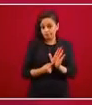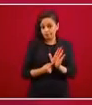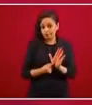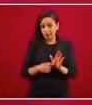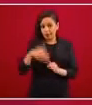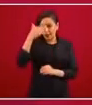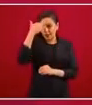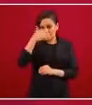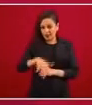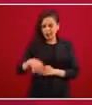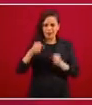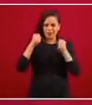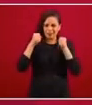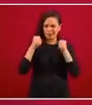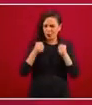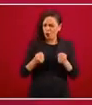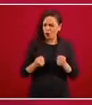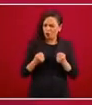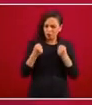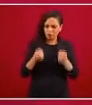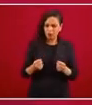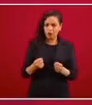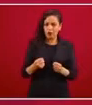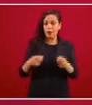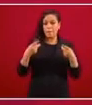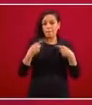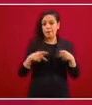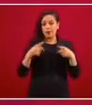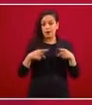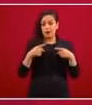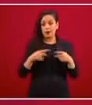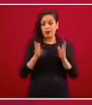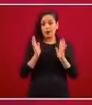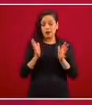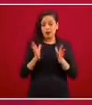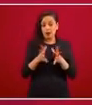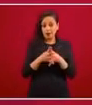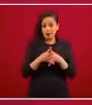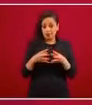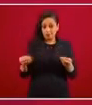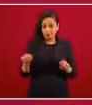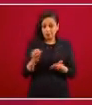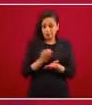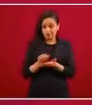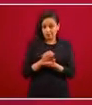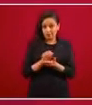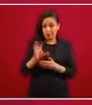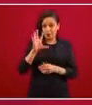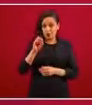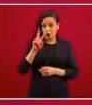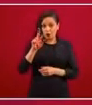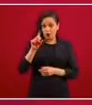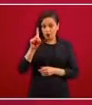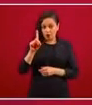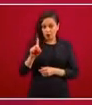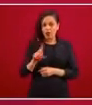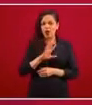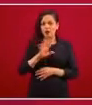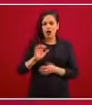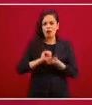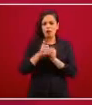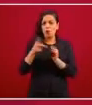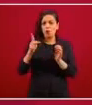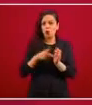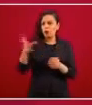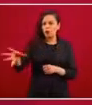we don't have robust enough scientific evidence yet to guarantee that they